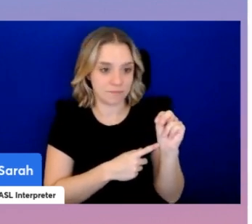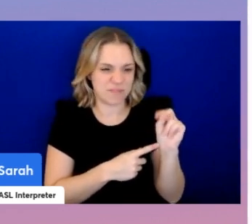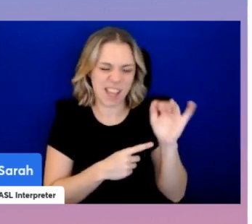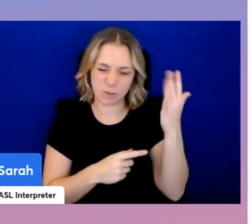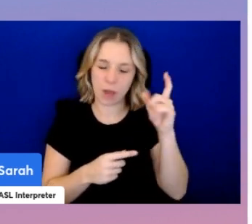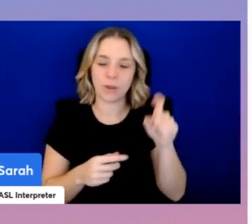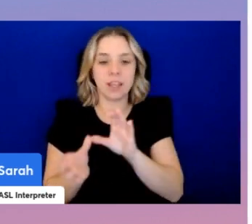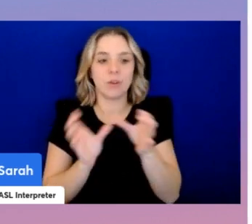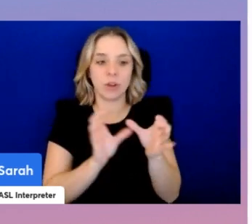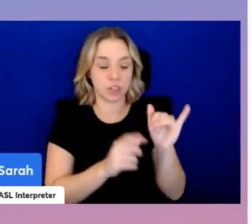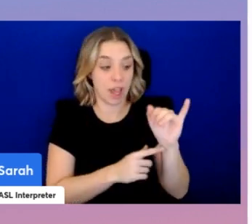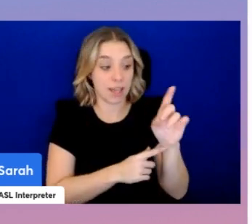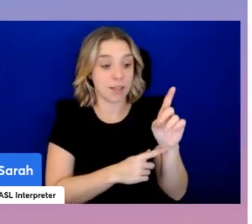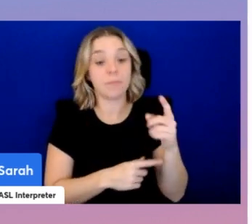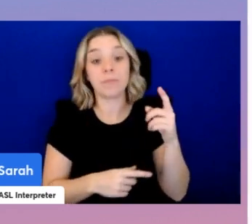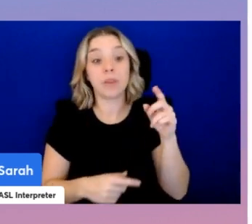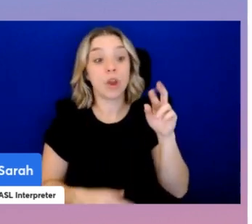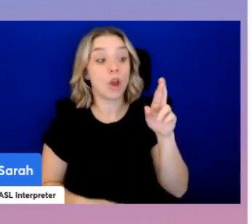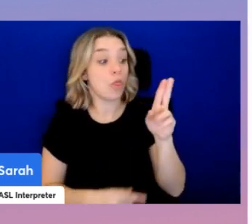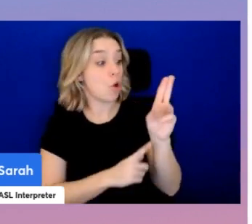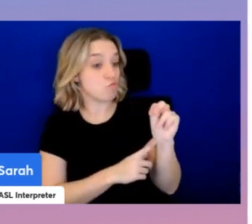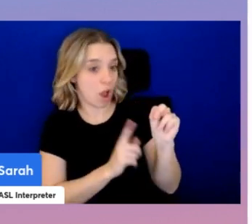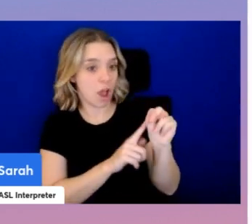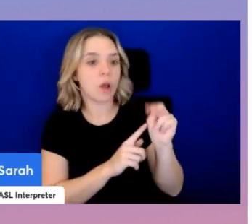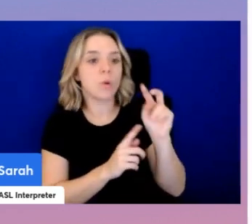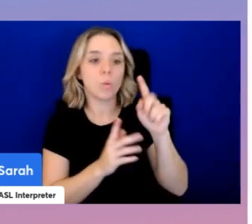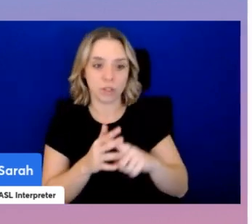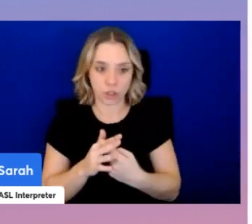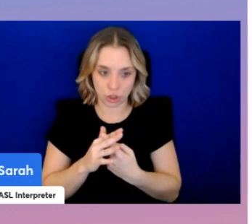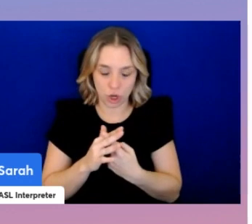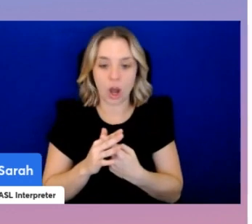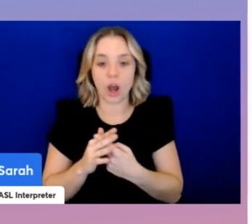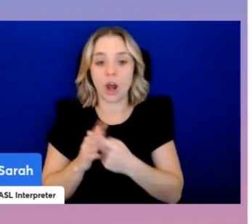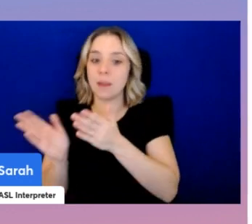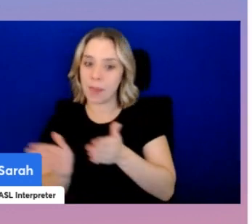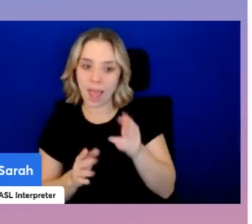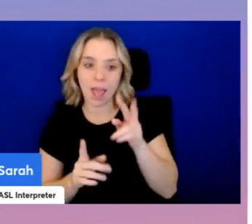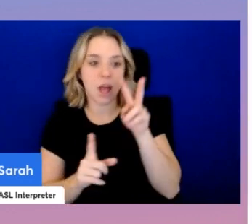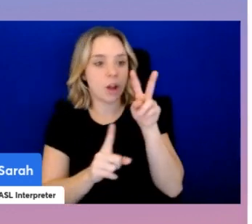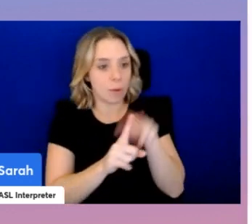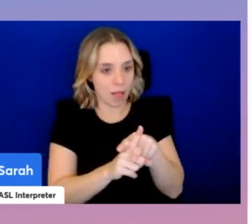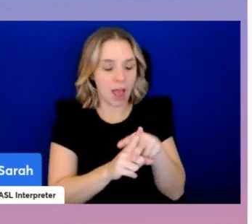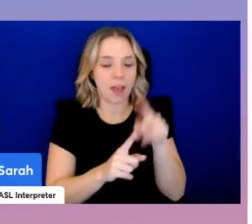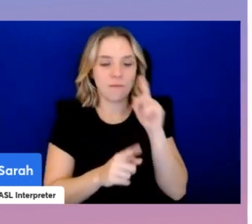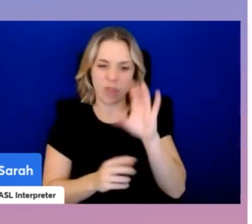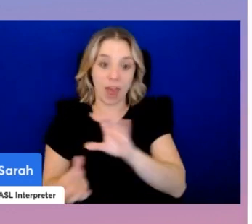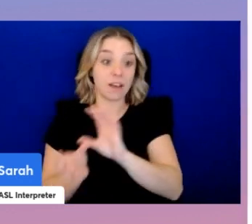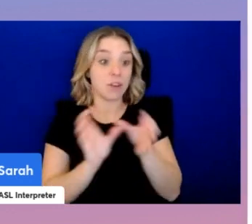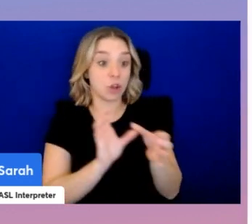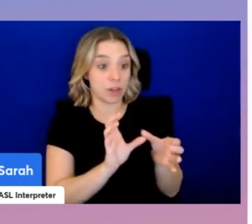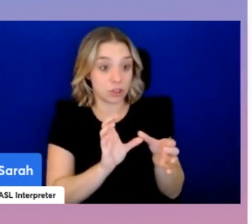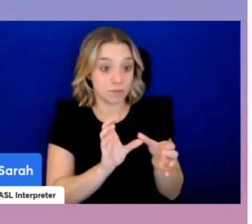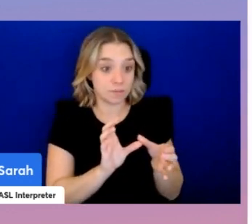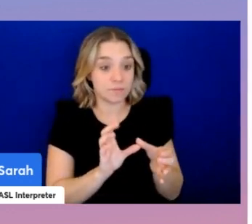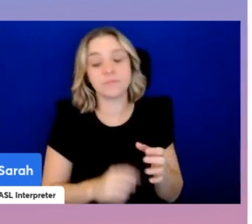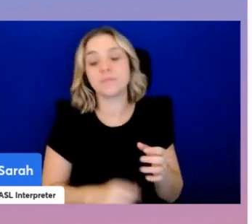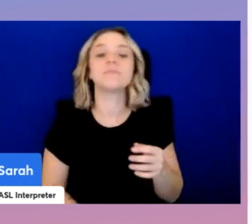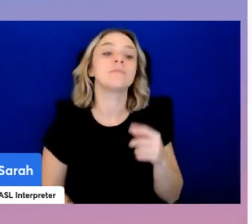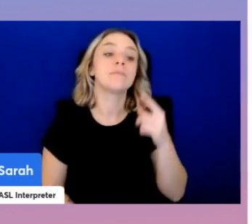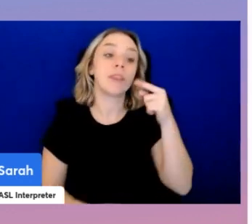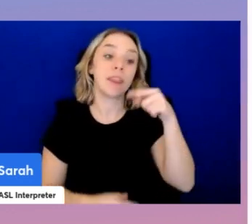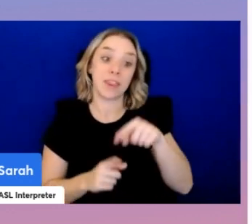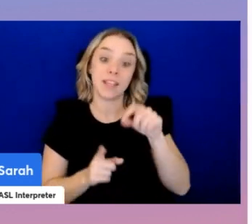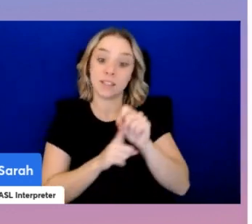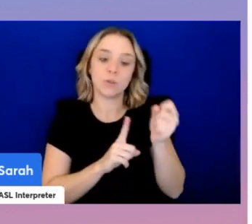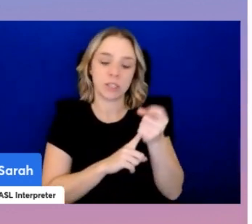to actually start the plan and apply for that configuration. And in this case, we need to